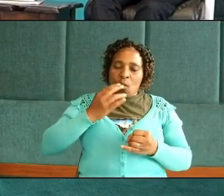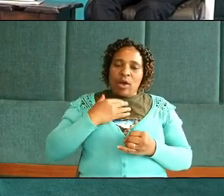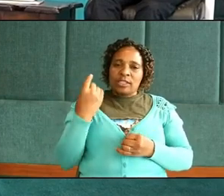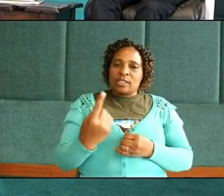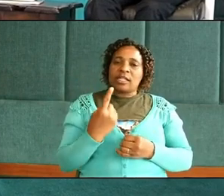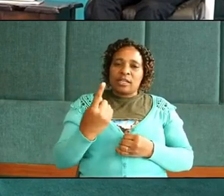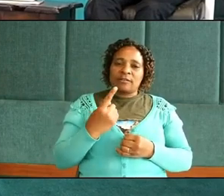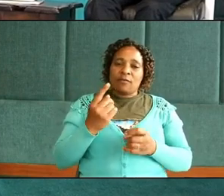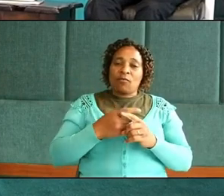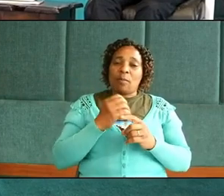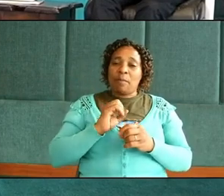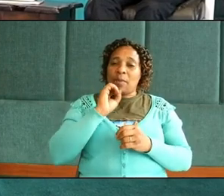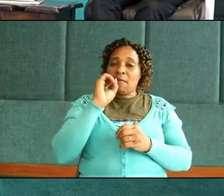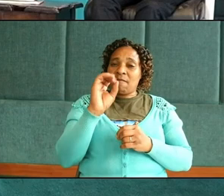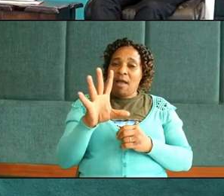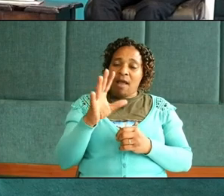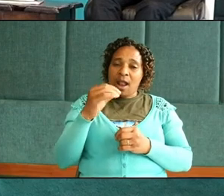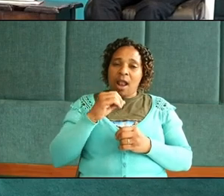my far left.